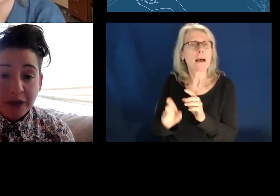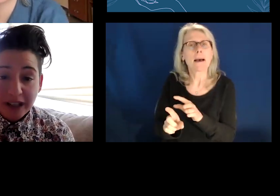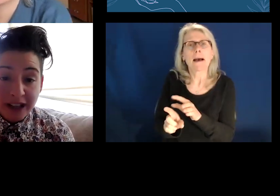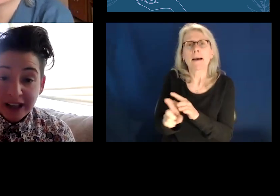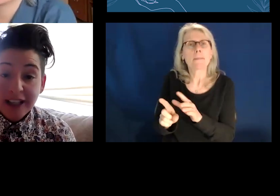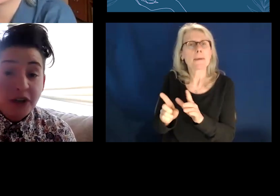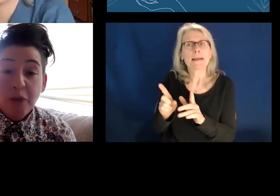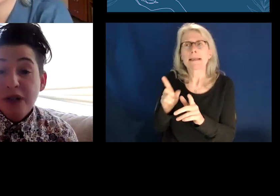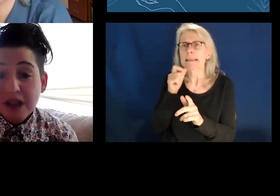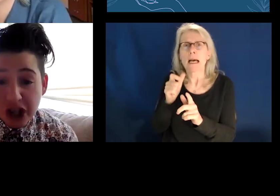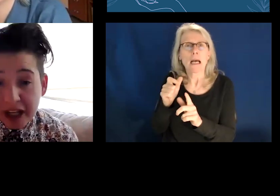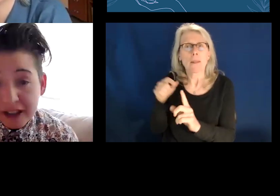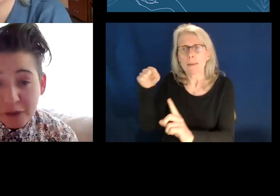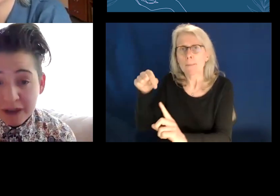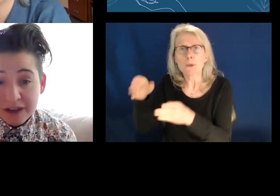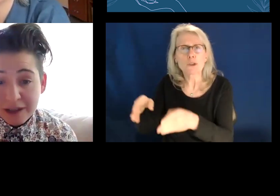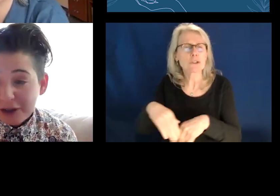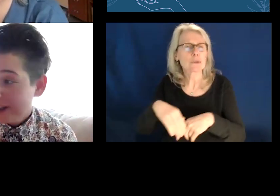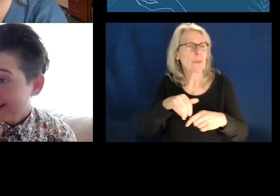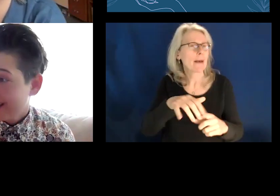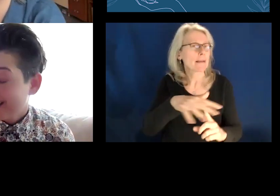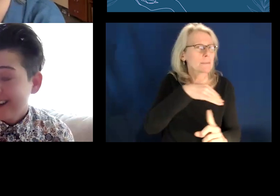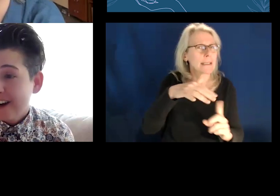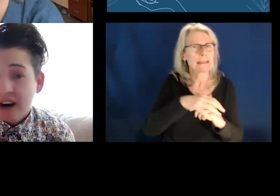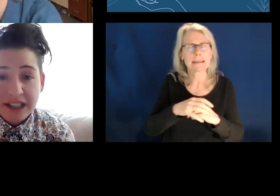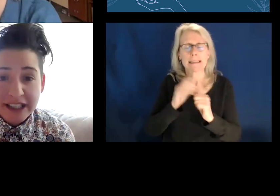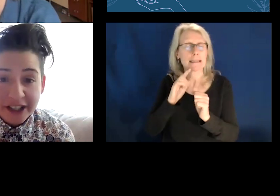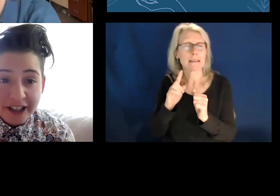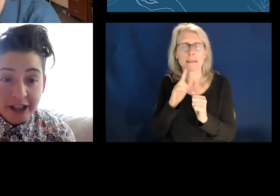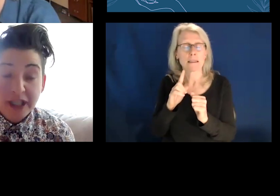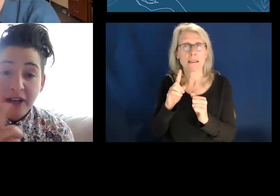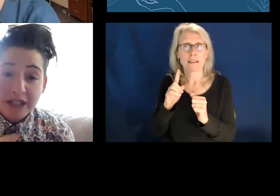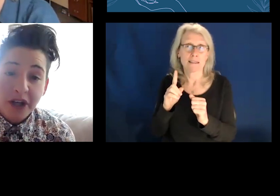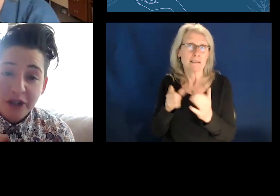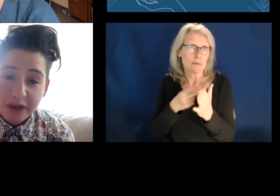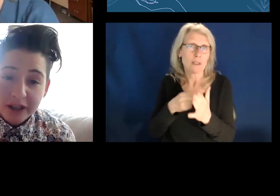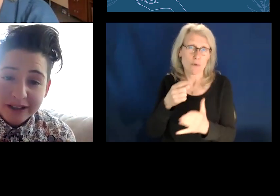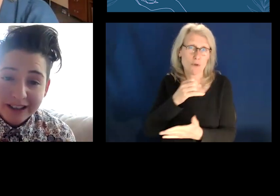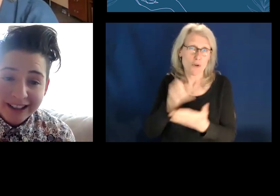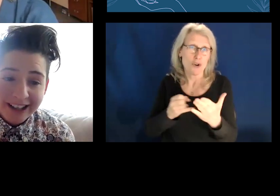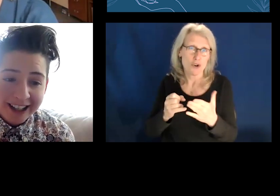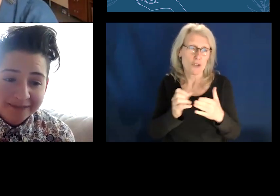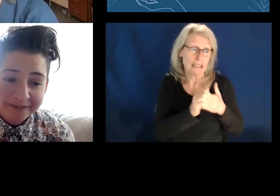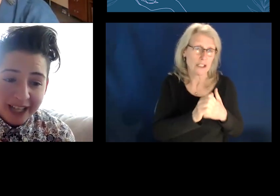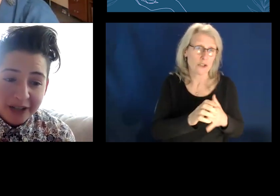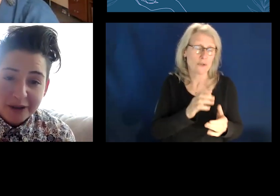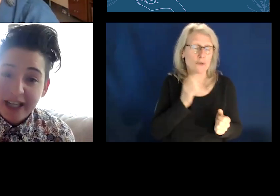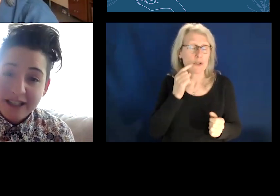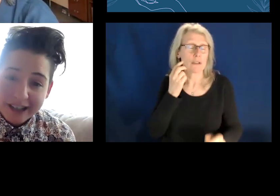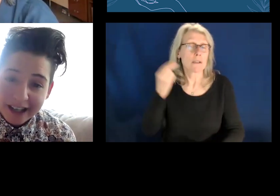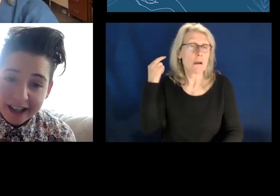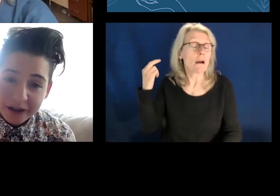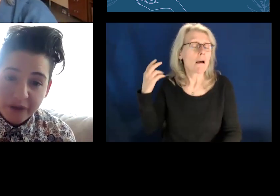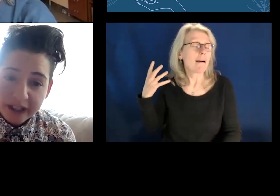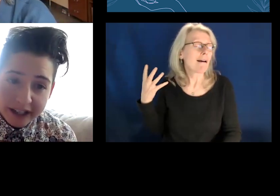And it's something that in your most jaded moments, especially as a art leader, you can return to it and to